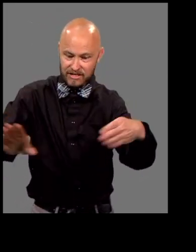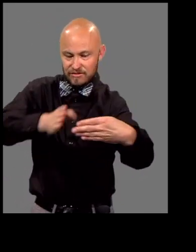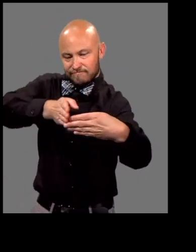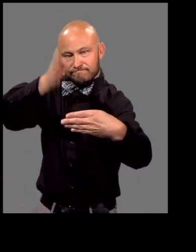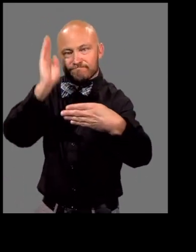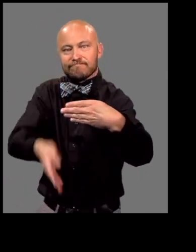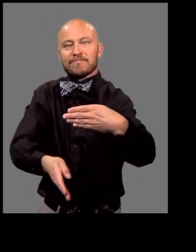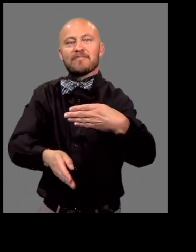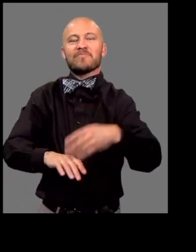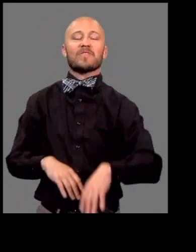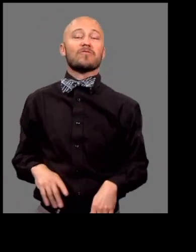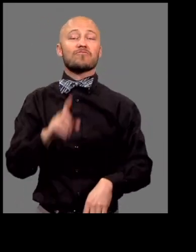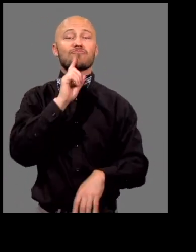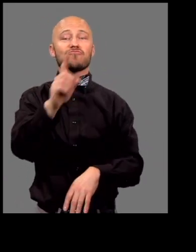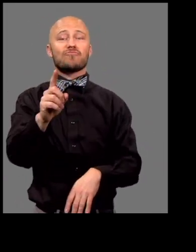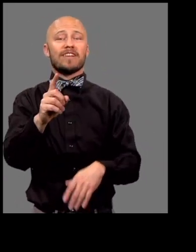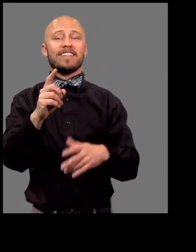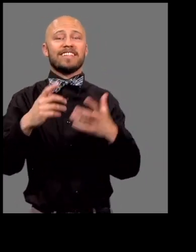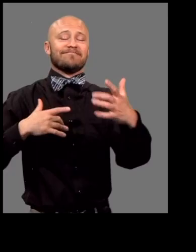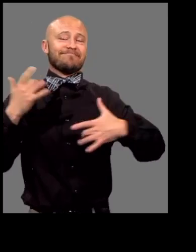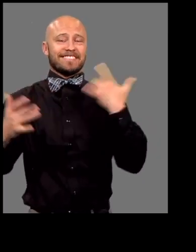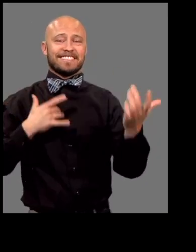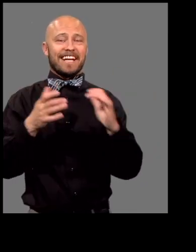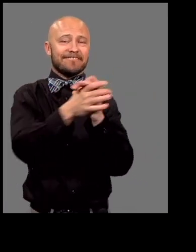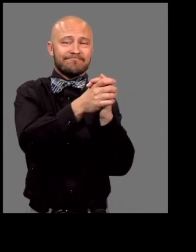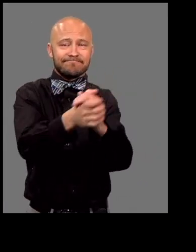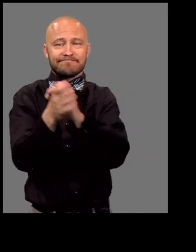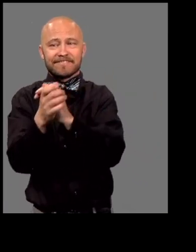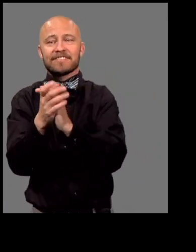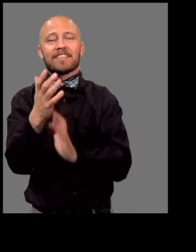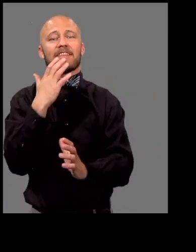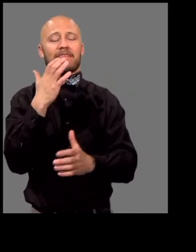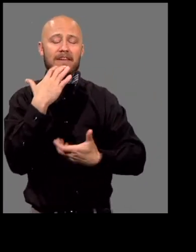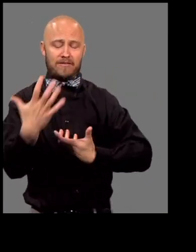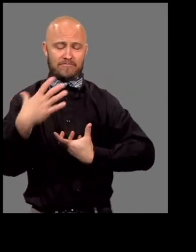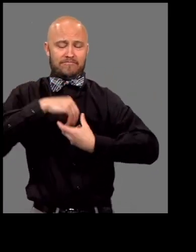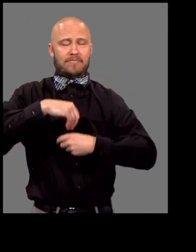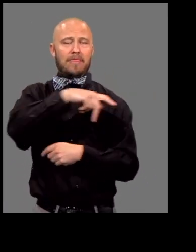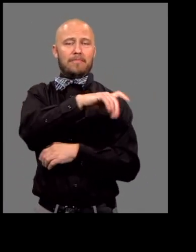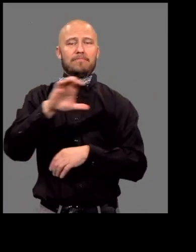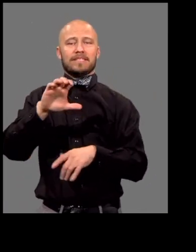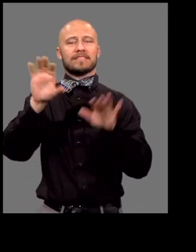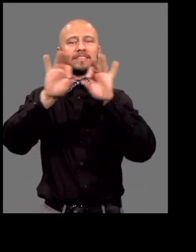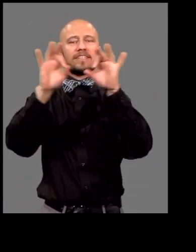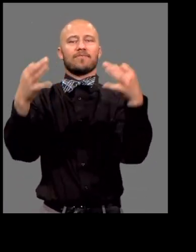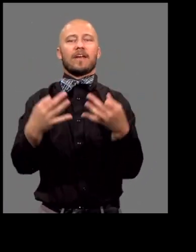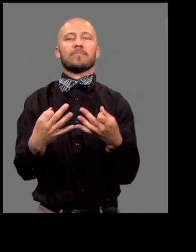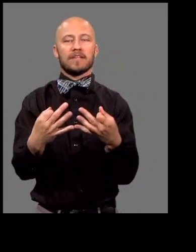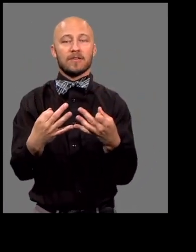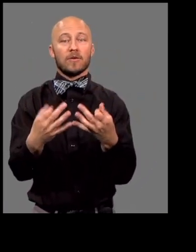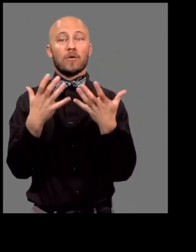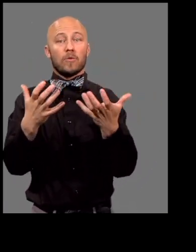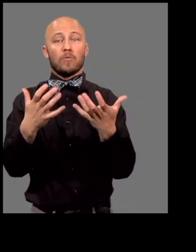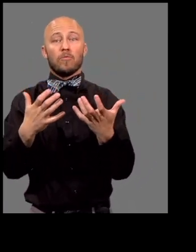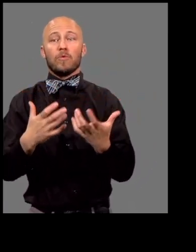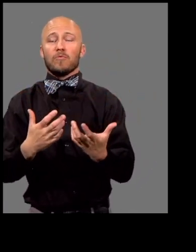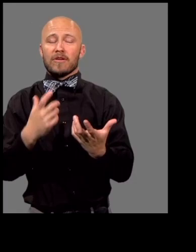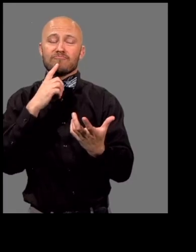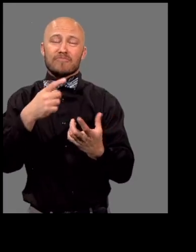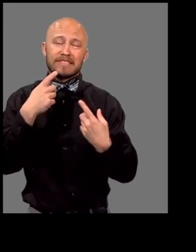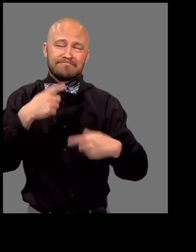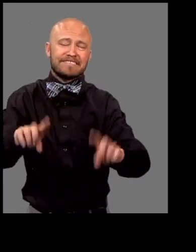started. We celebrate you, and we thank you for being part of the PCC family. We wish you